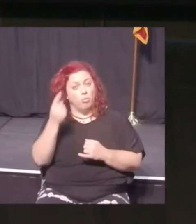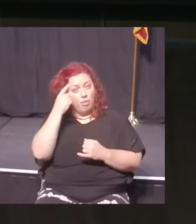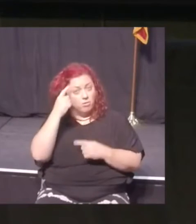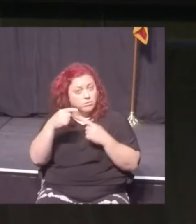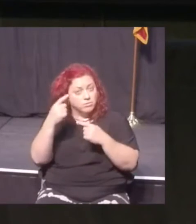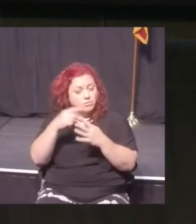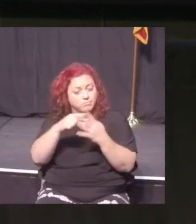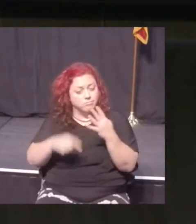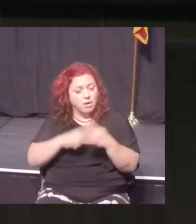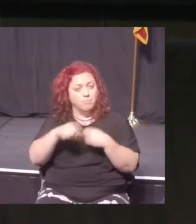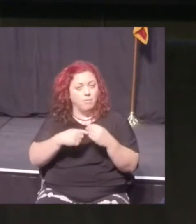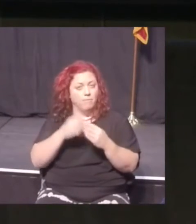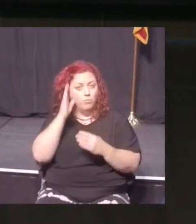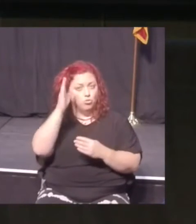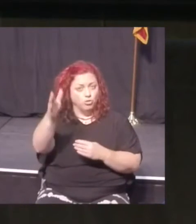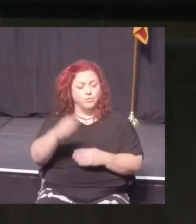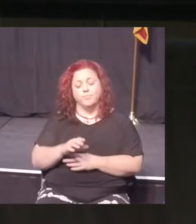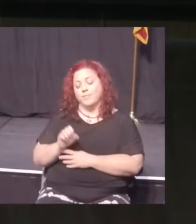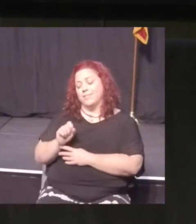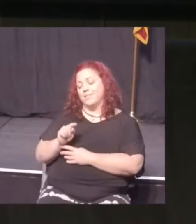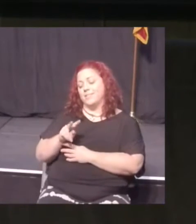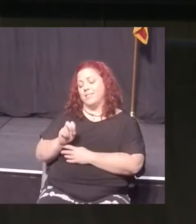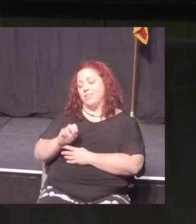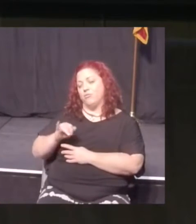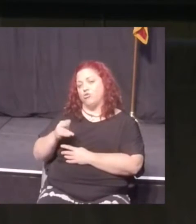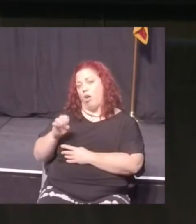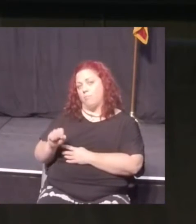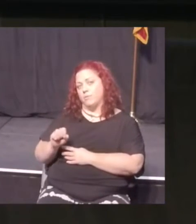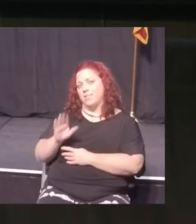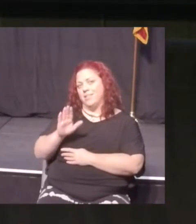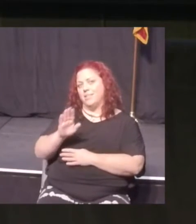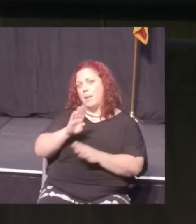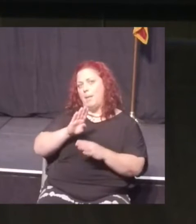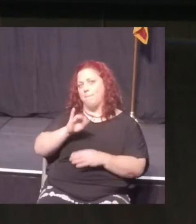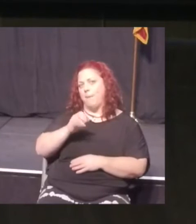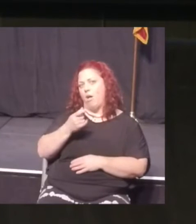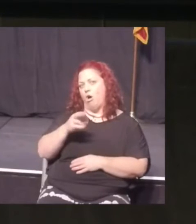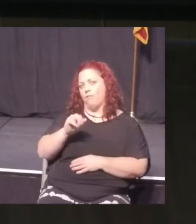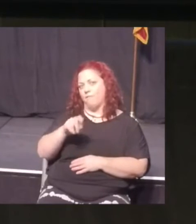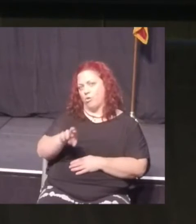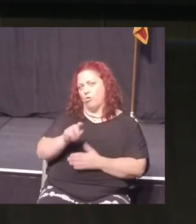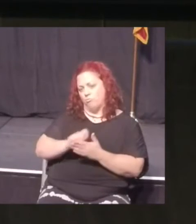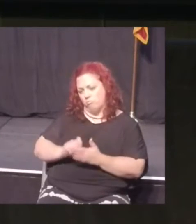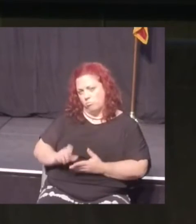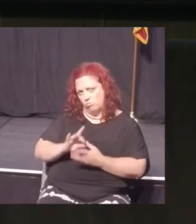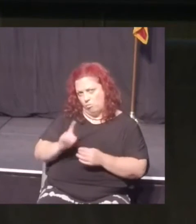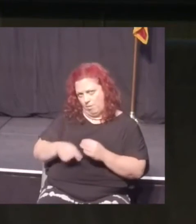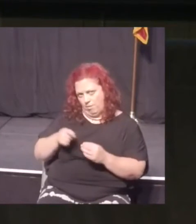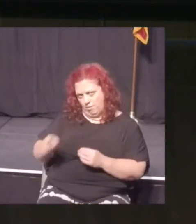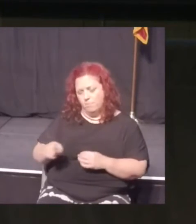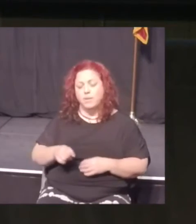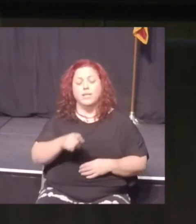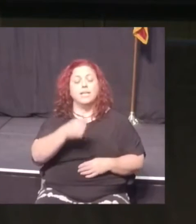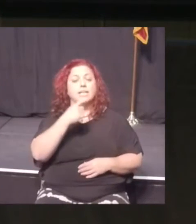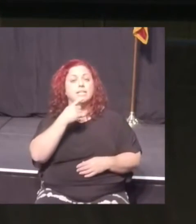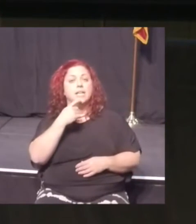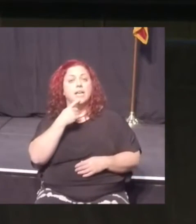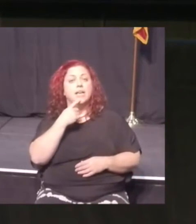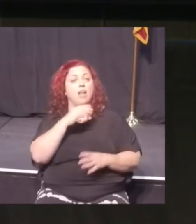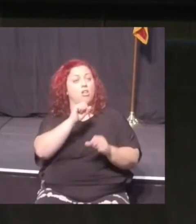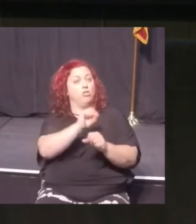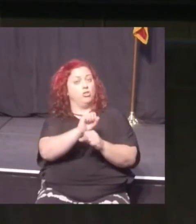the future. Steve Jobs' biographer, Walter Isaacson, wrote that Jobs believed the sciences